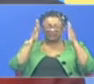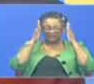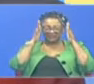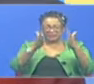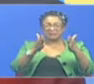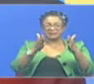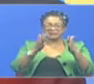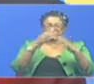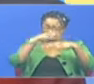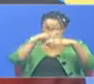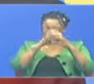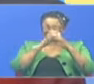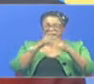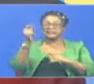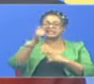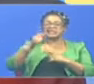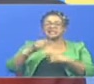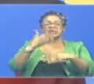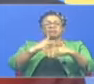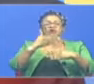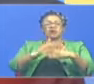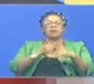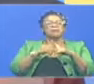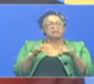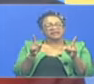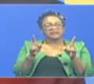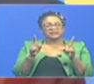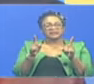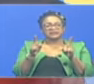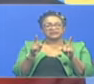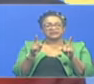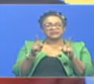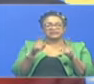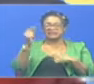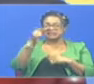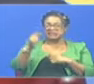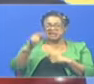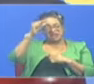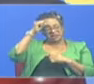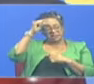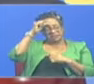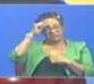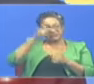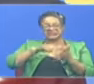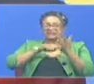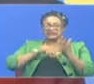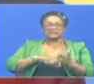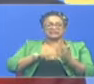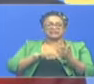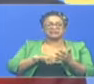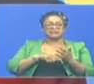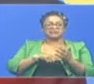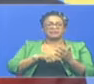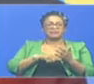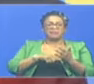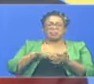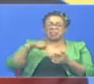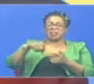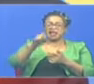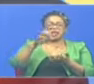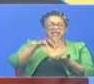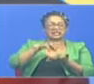border, whereas the Tanzanian government still insists that the cases in their country have actually reduced drastically.